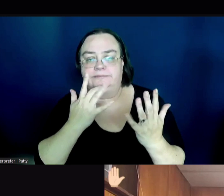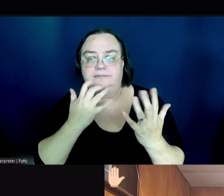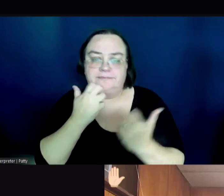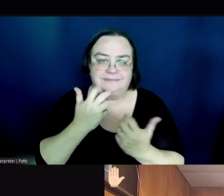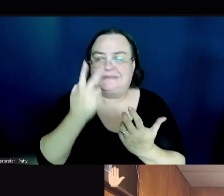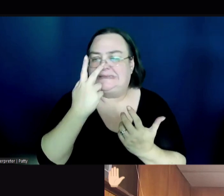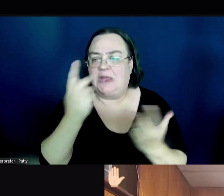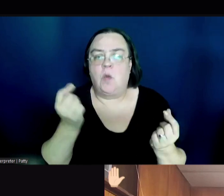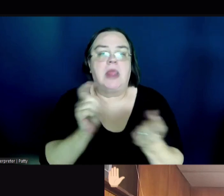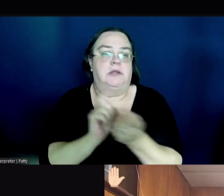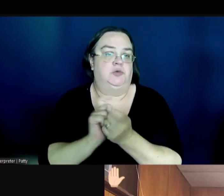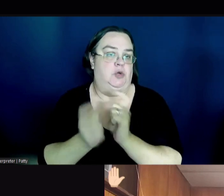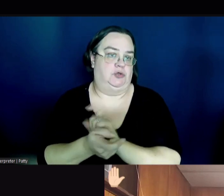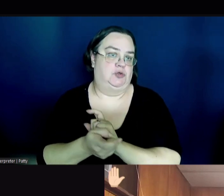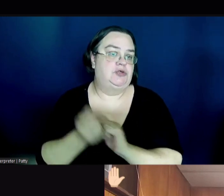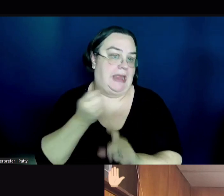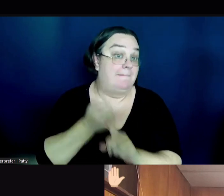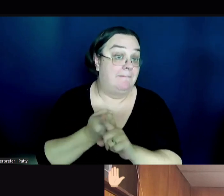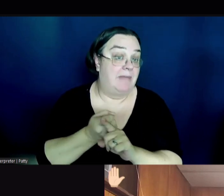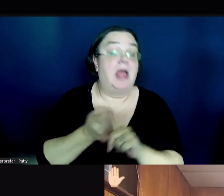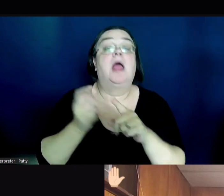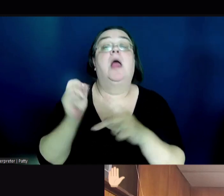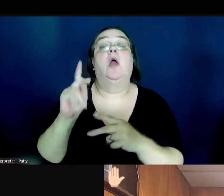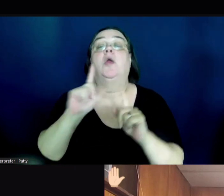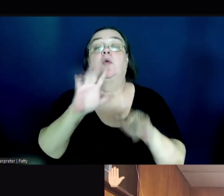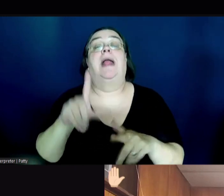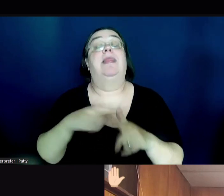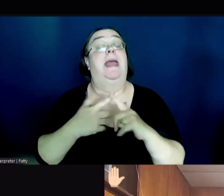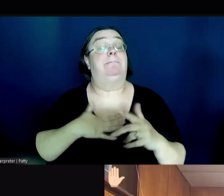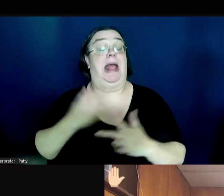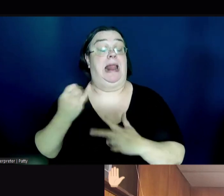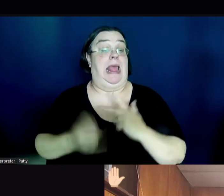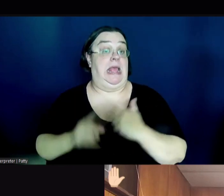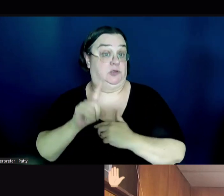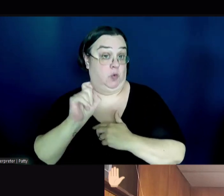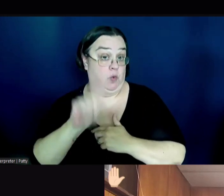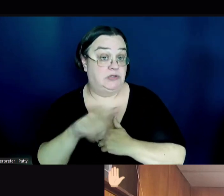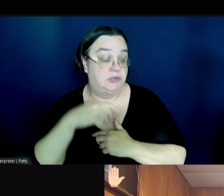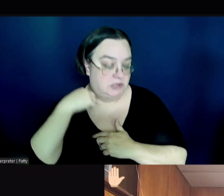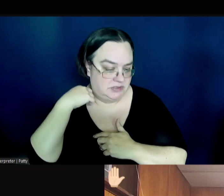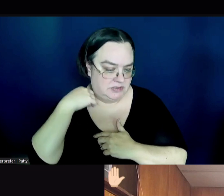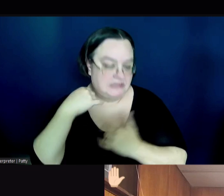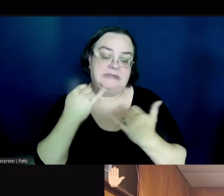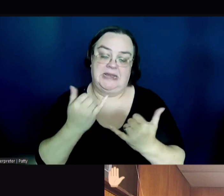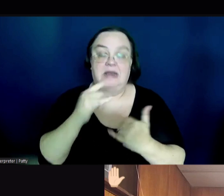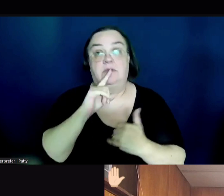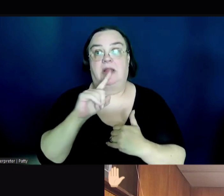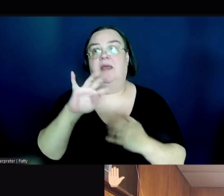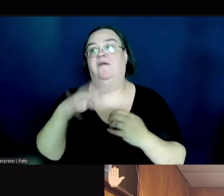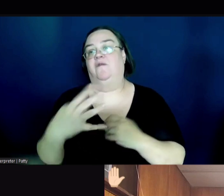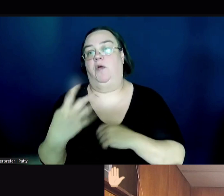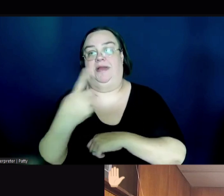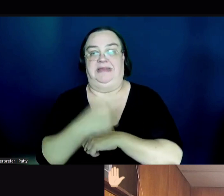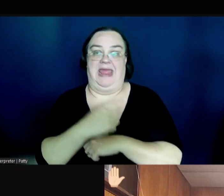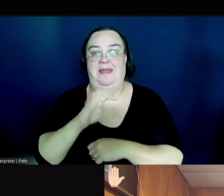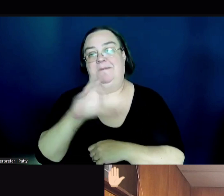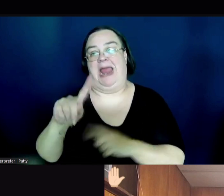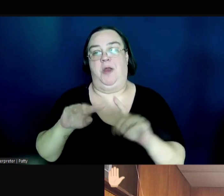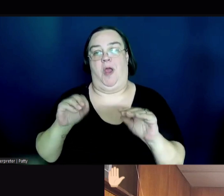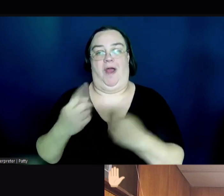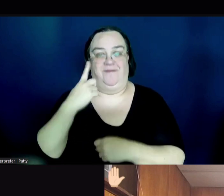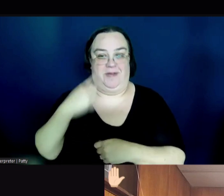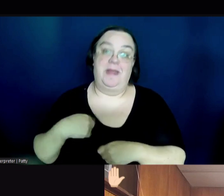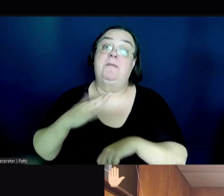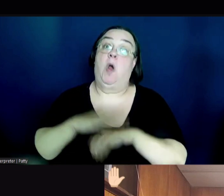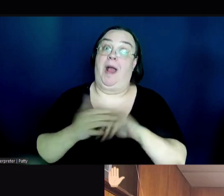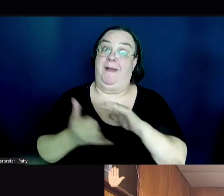are. Great. And then my last question, today was actually day 4 of return to office for me, so I've been on the Metro a lot more